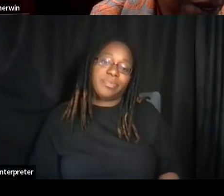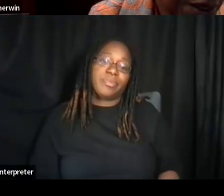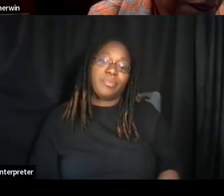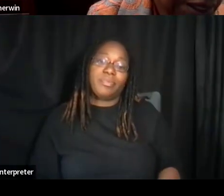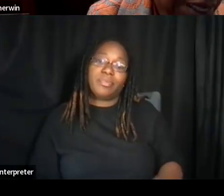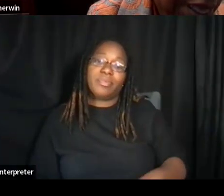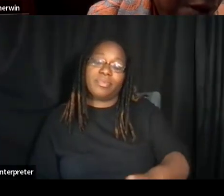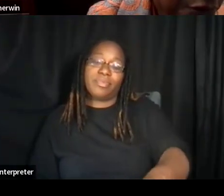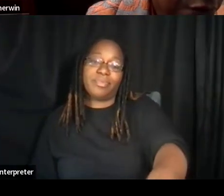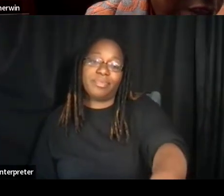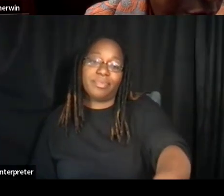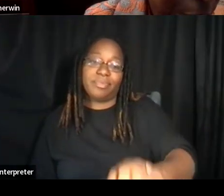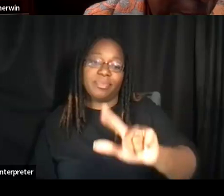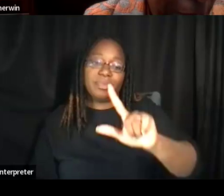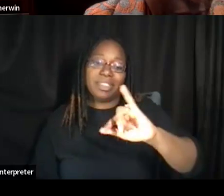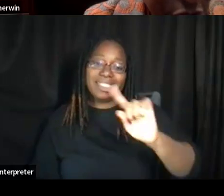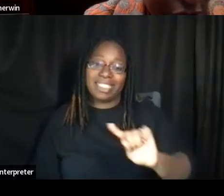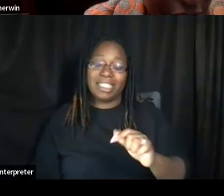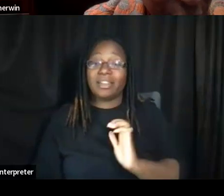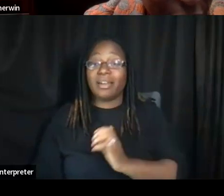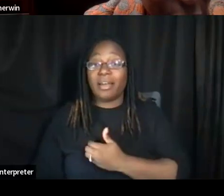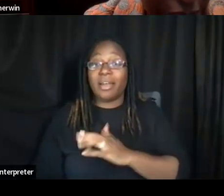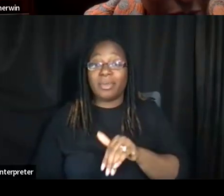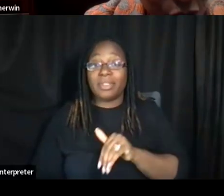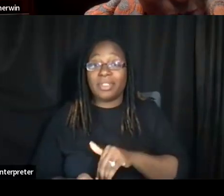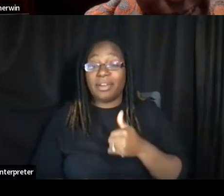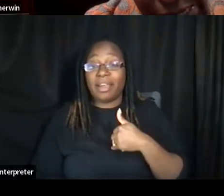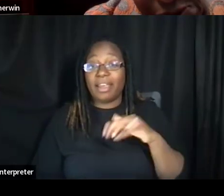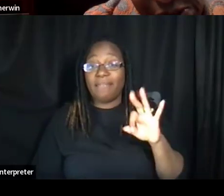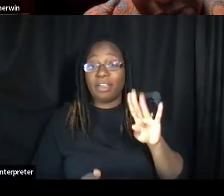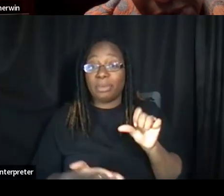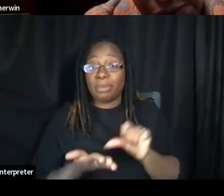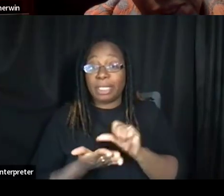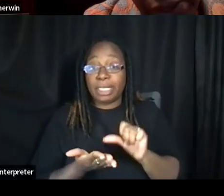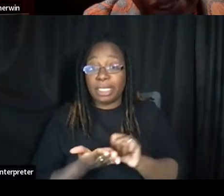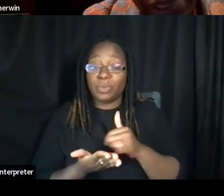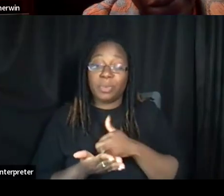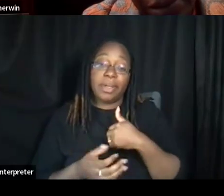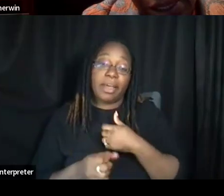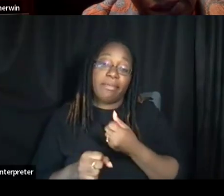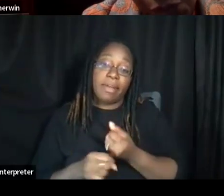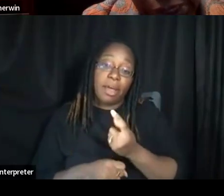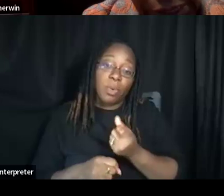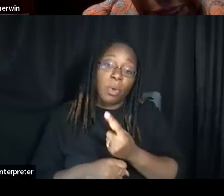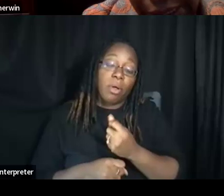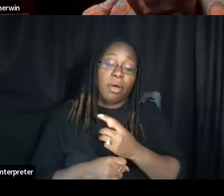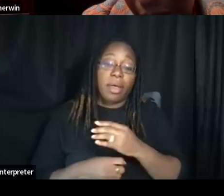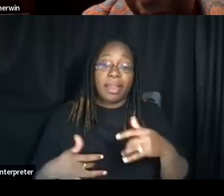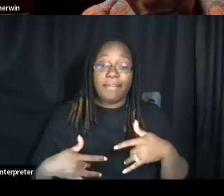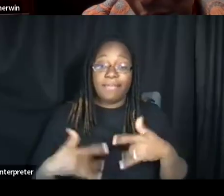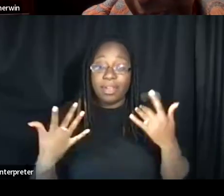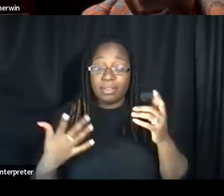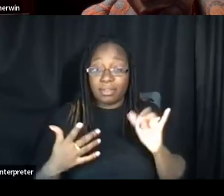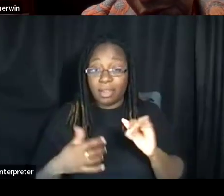we have a Facebook page and we do annual meetings and events like that. And we did